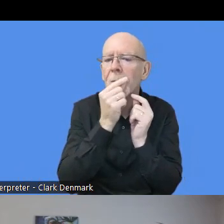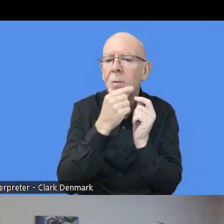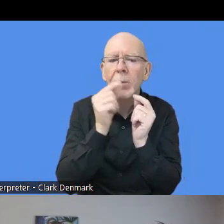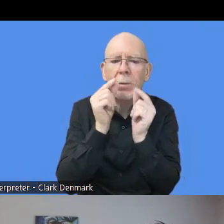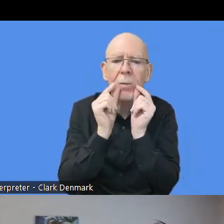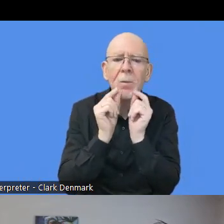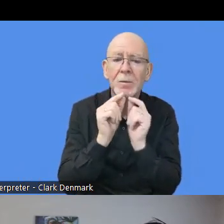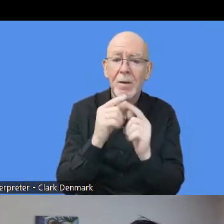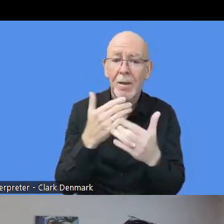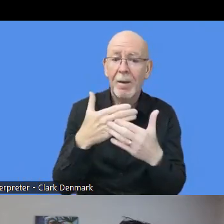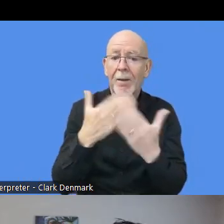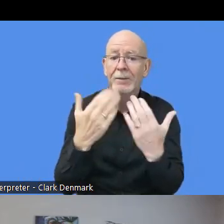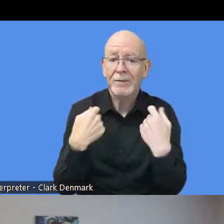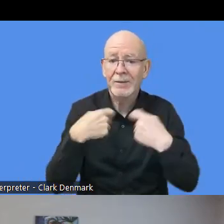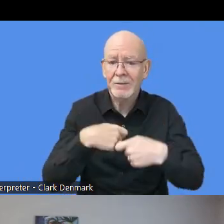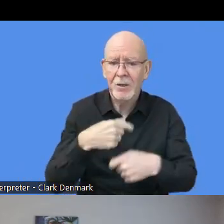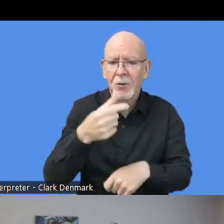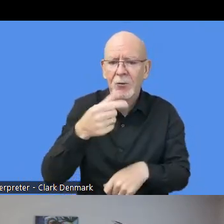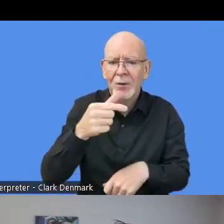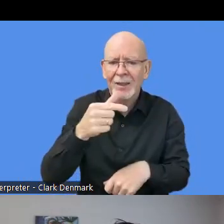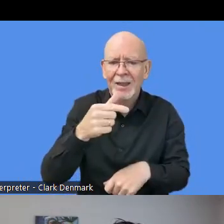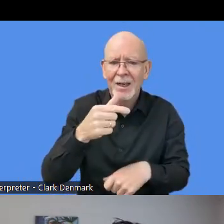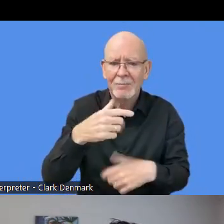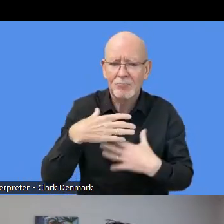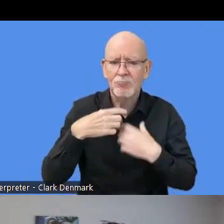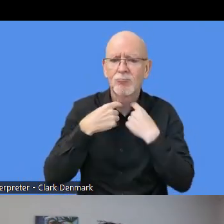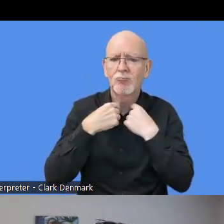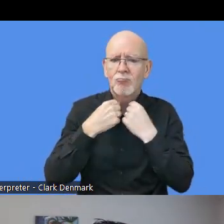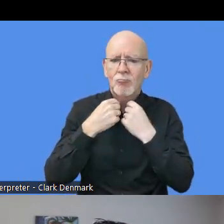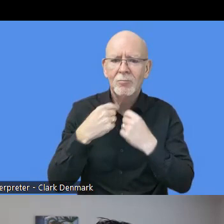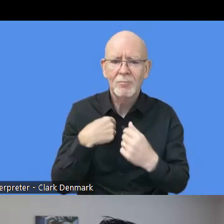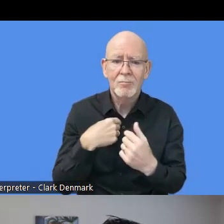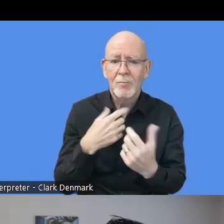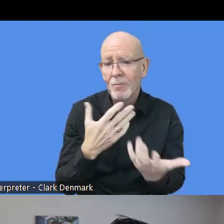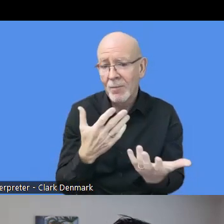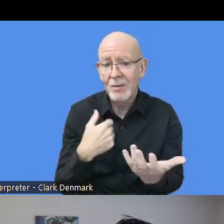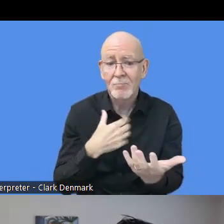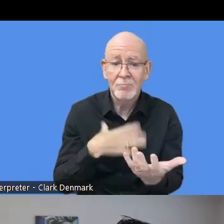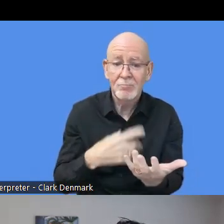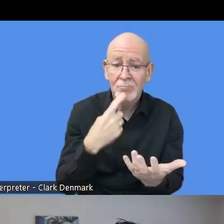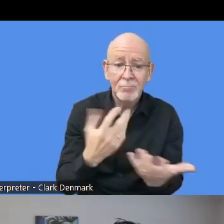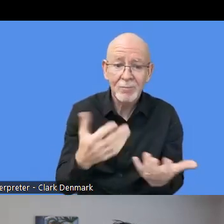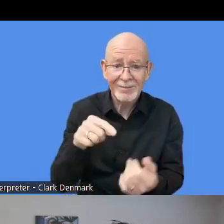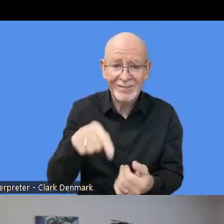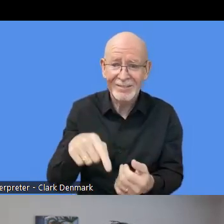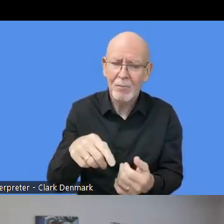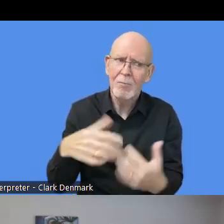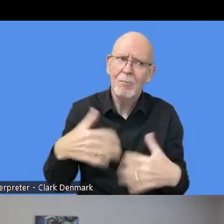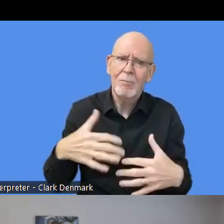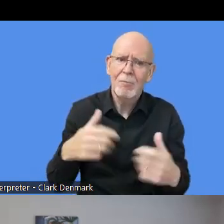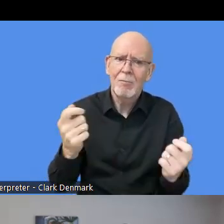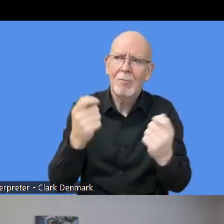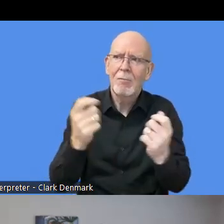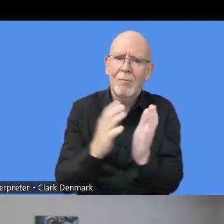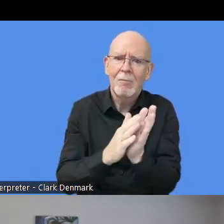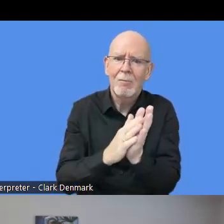place to meet existing heroes and learn about new ones, and maybe create the next generation of heroes